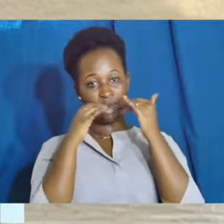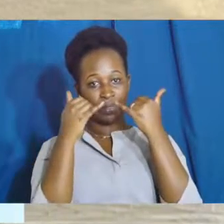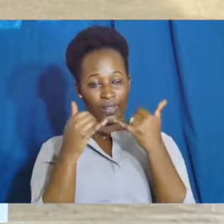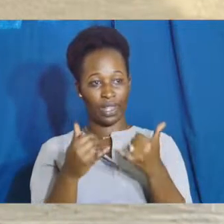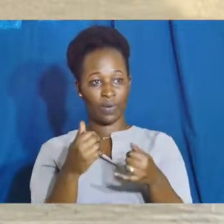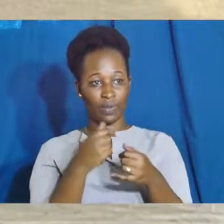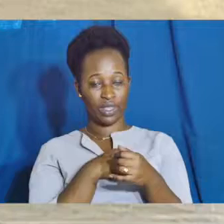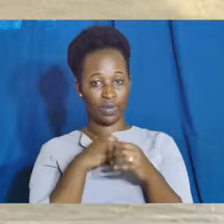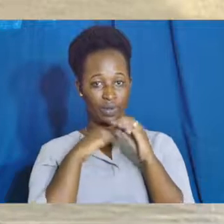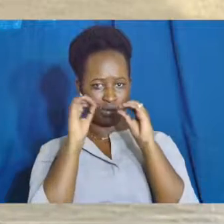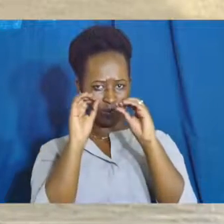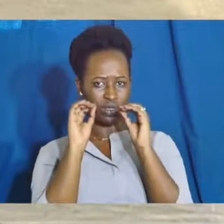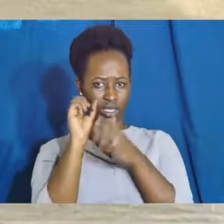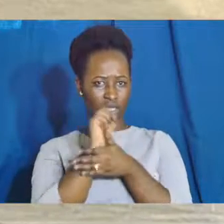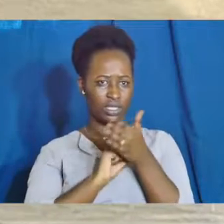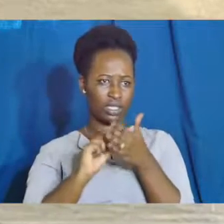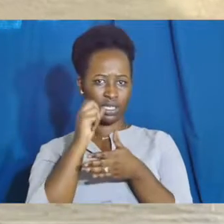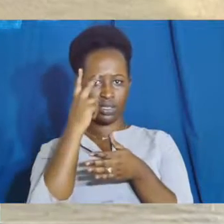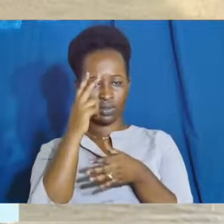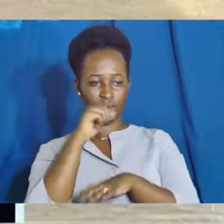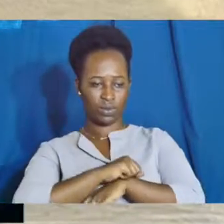taking senior 2 students in biology.